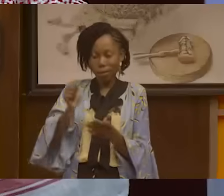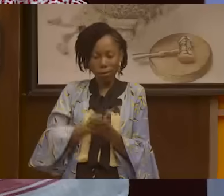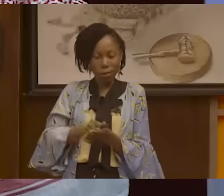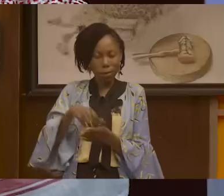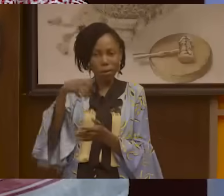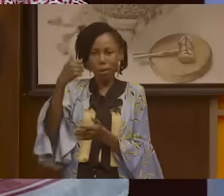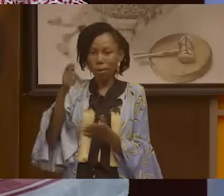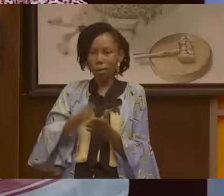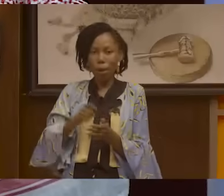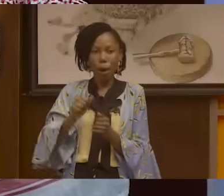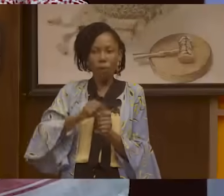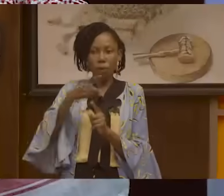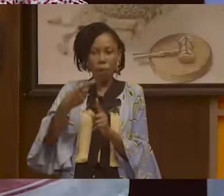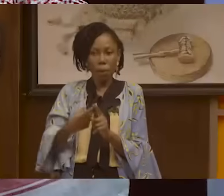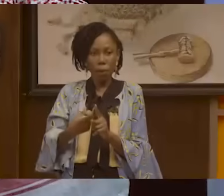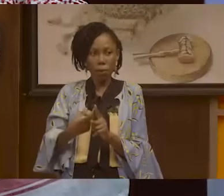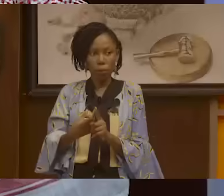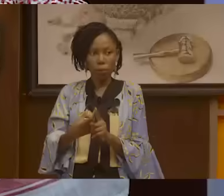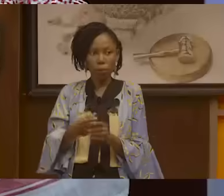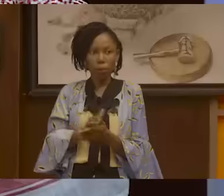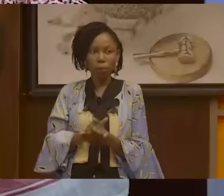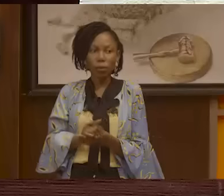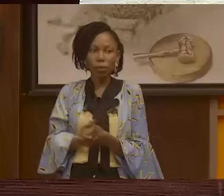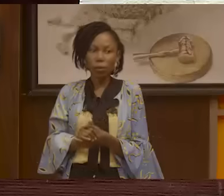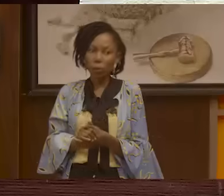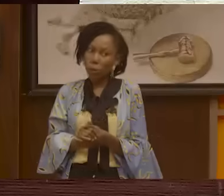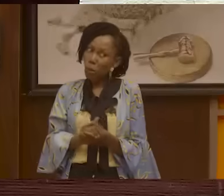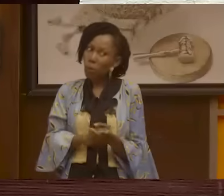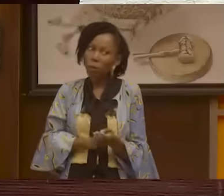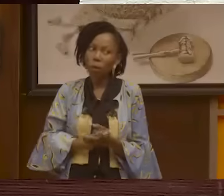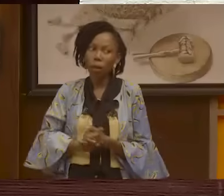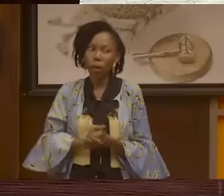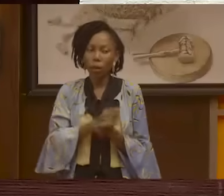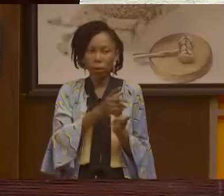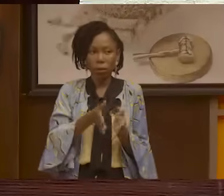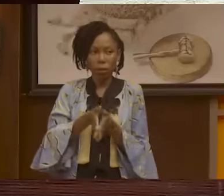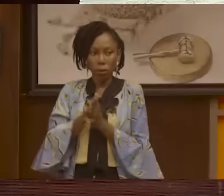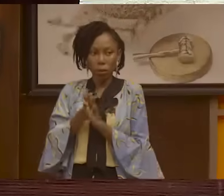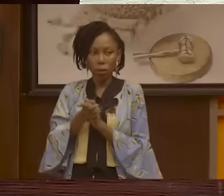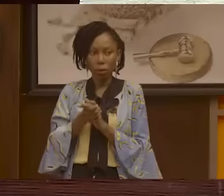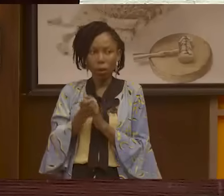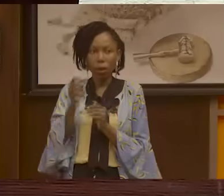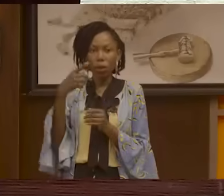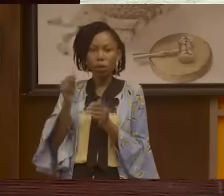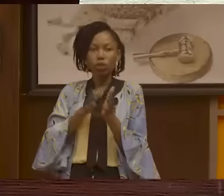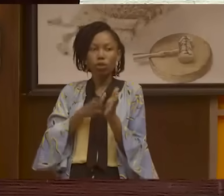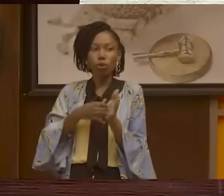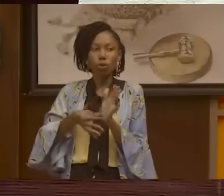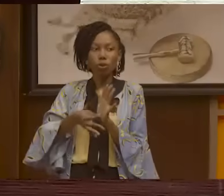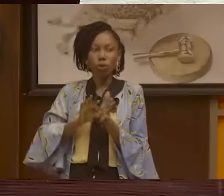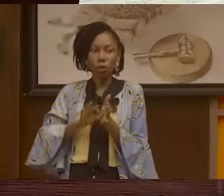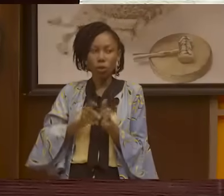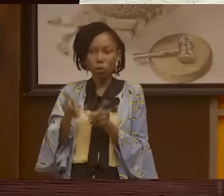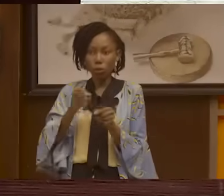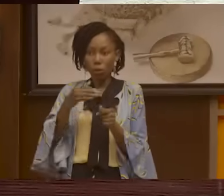about to write his junior WAEC, I called him. Even the kids called him. What is the... So I want him to... The school fees. Yes, ma'am. You